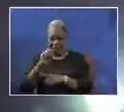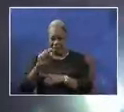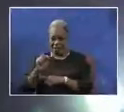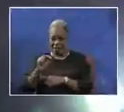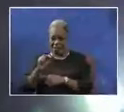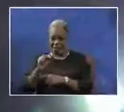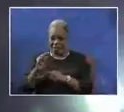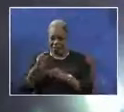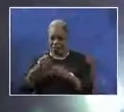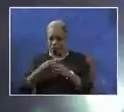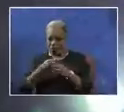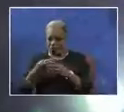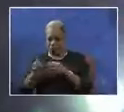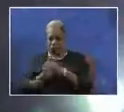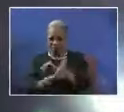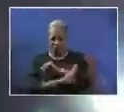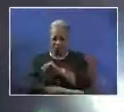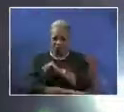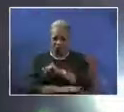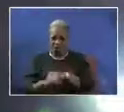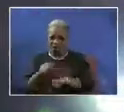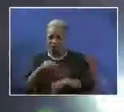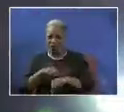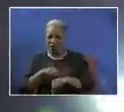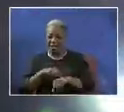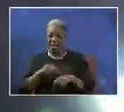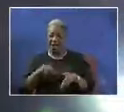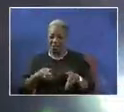So let's let this last,